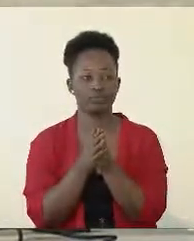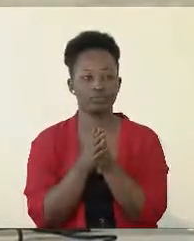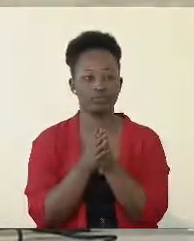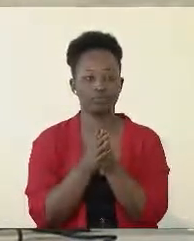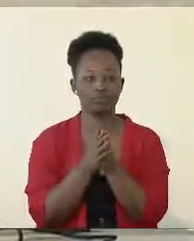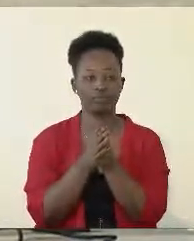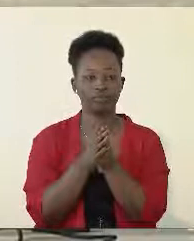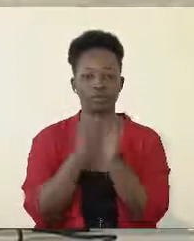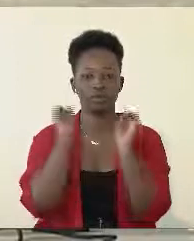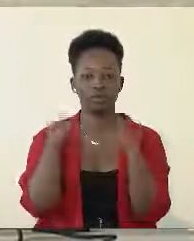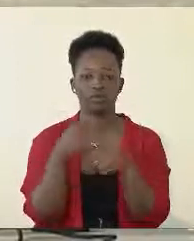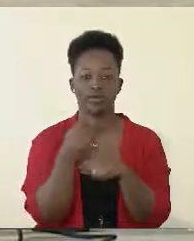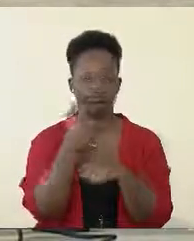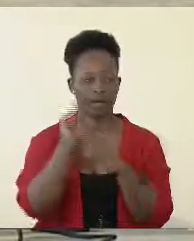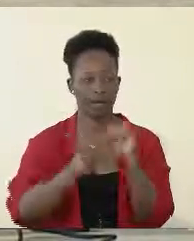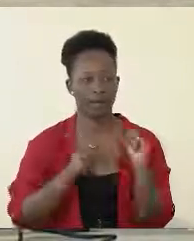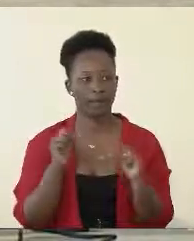talk